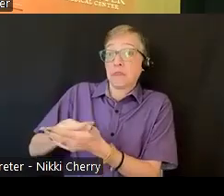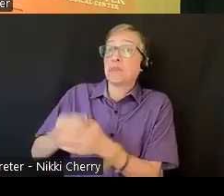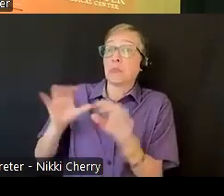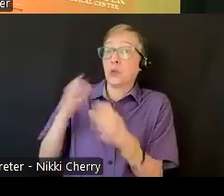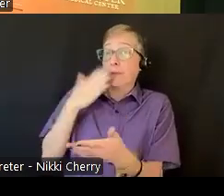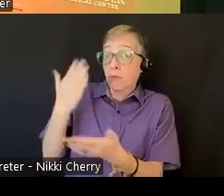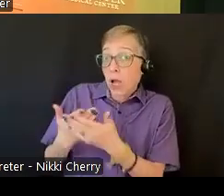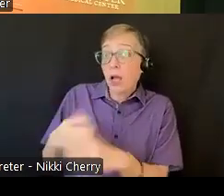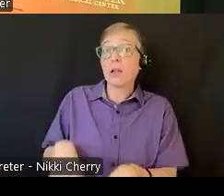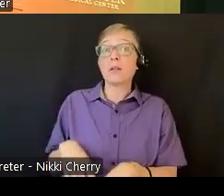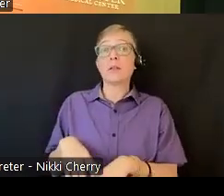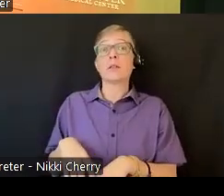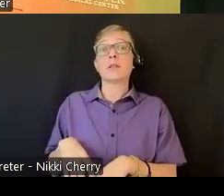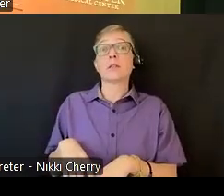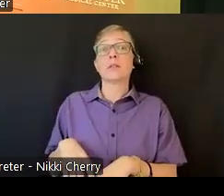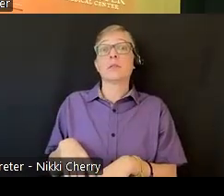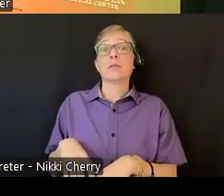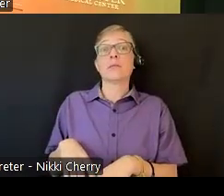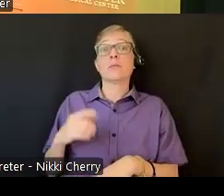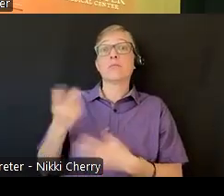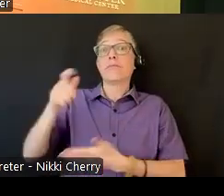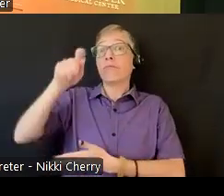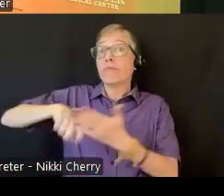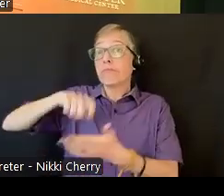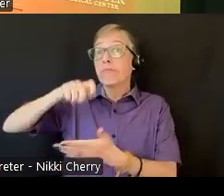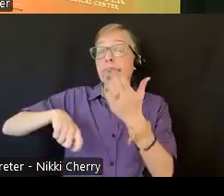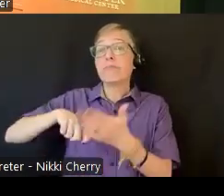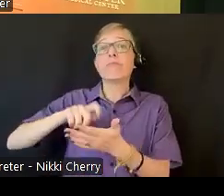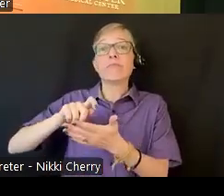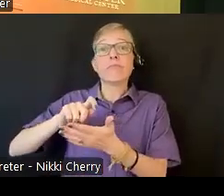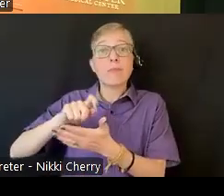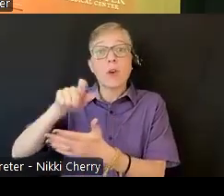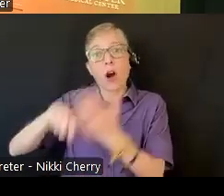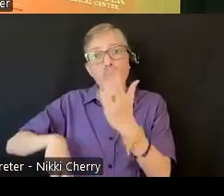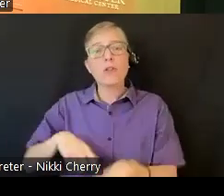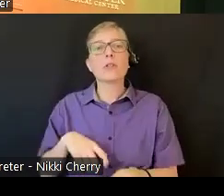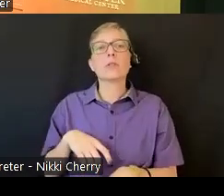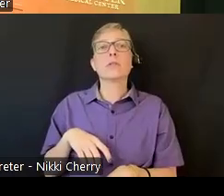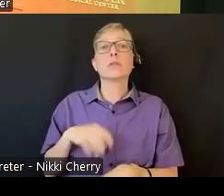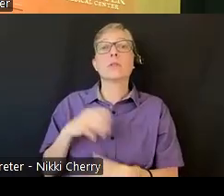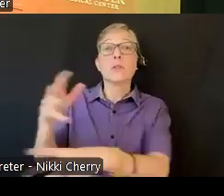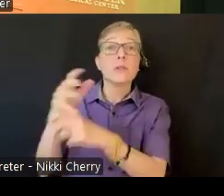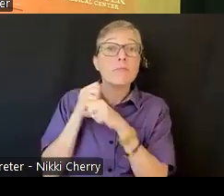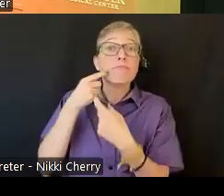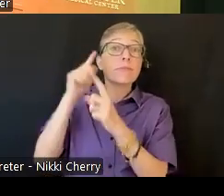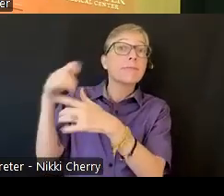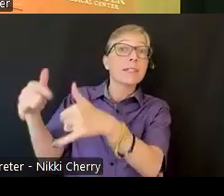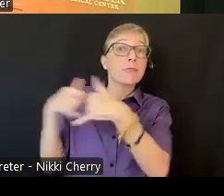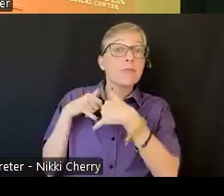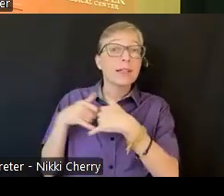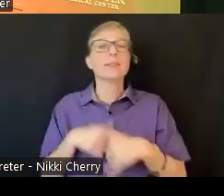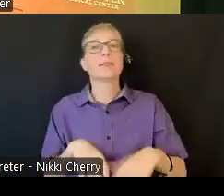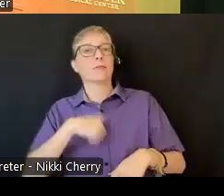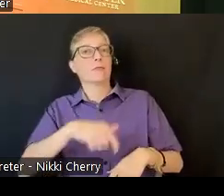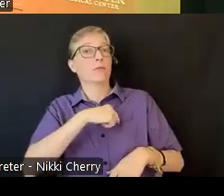We are writing papers. We are getting grants. We are educating, training lots